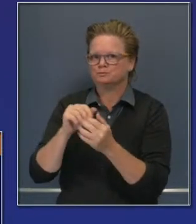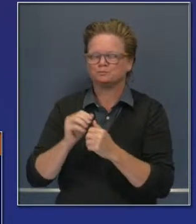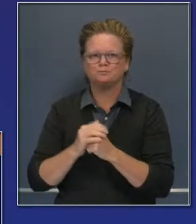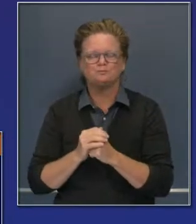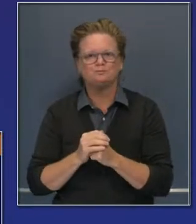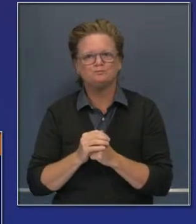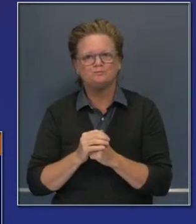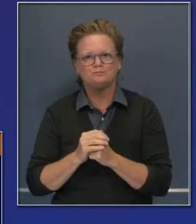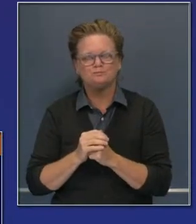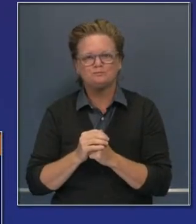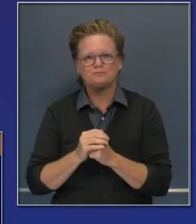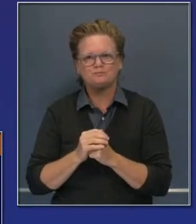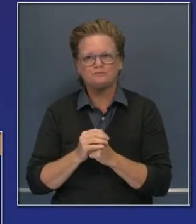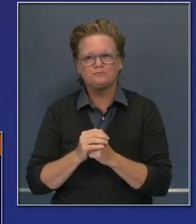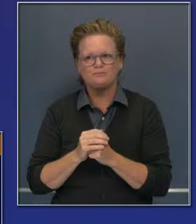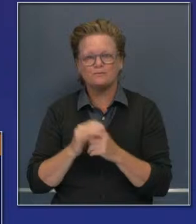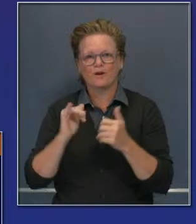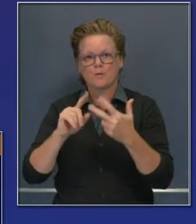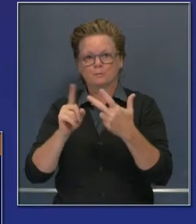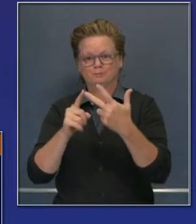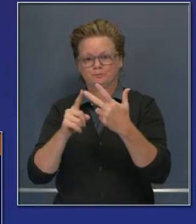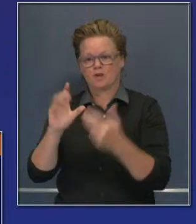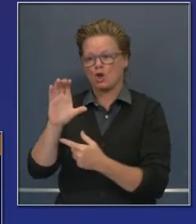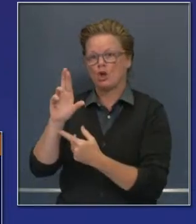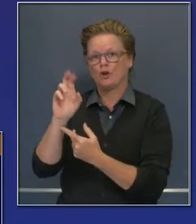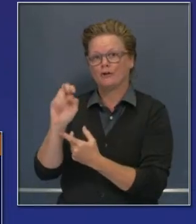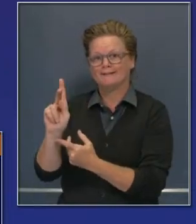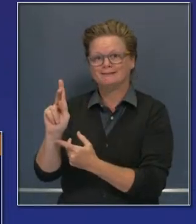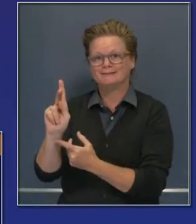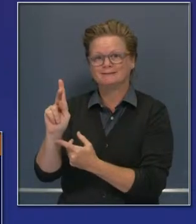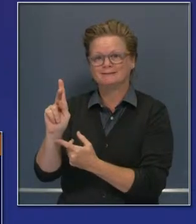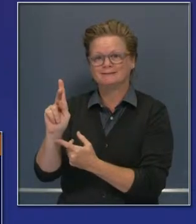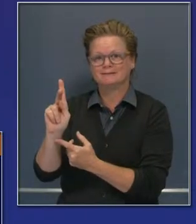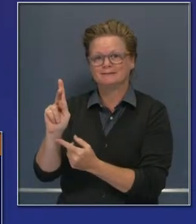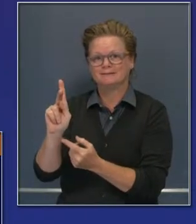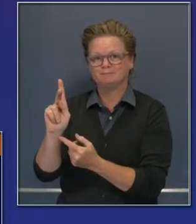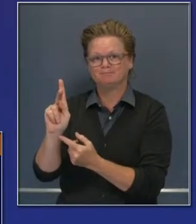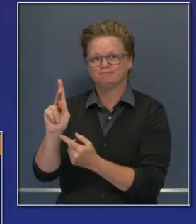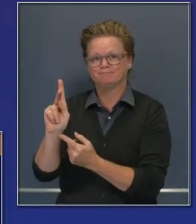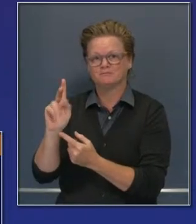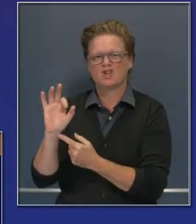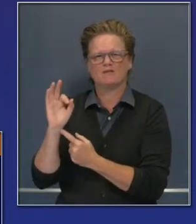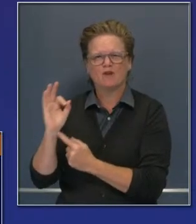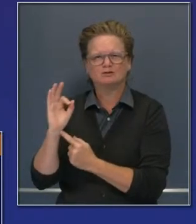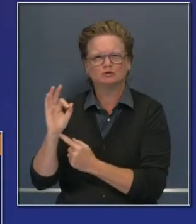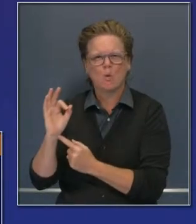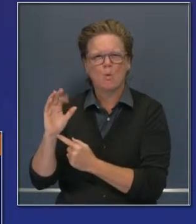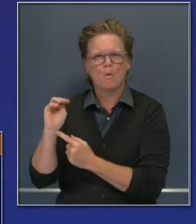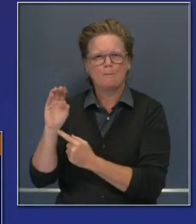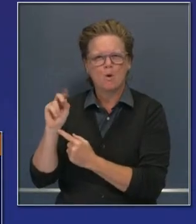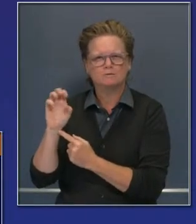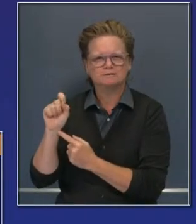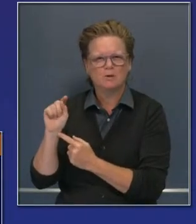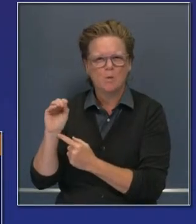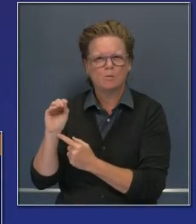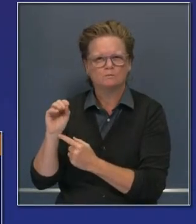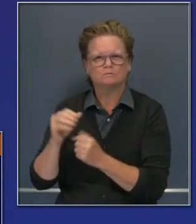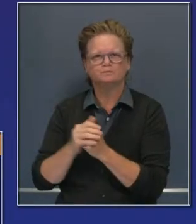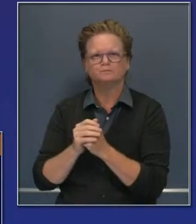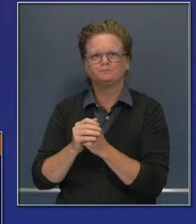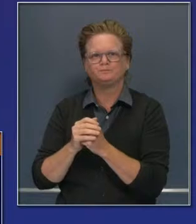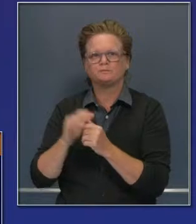294,000 acres. The Creek Fire, where I visited Senator Harris a week or so ago, now the 7th